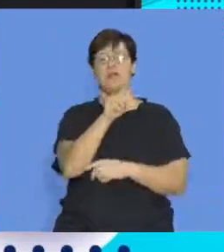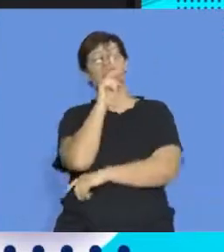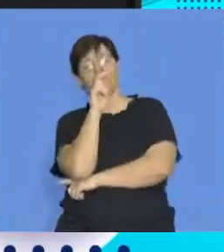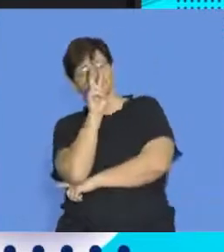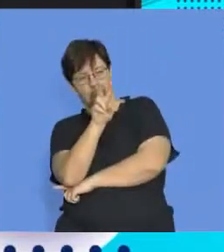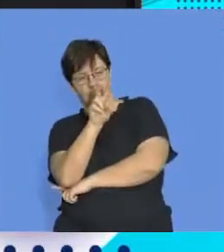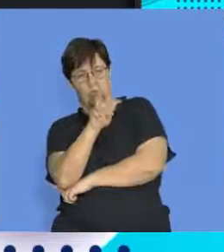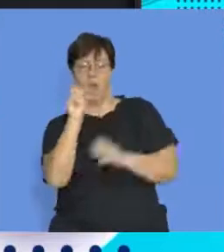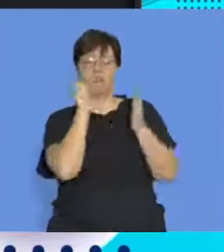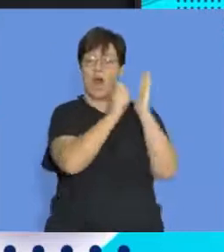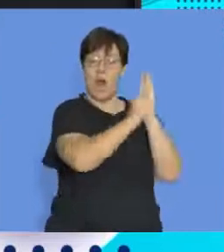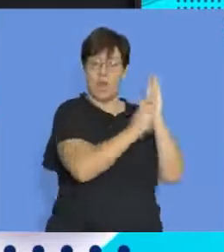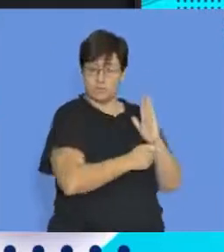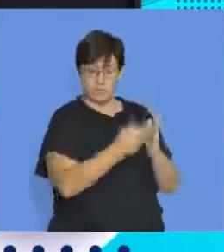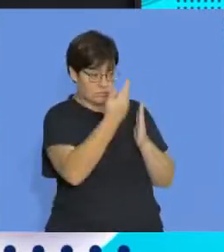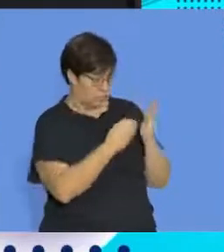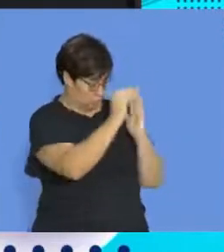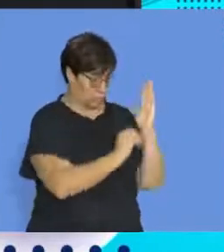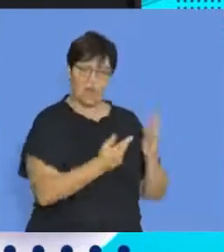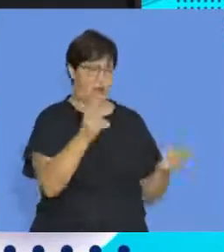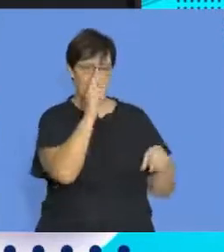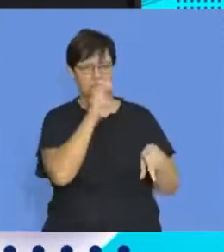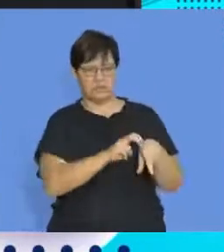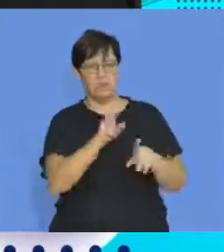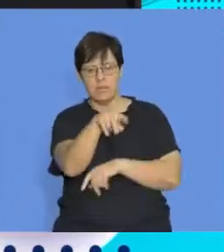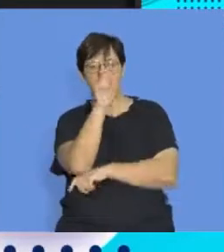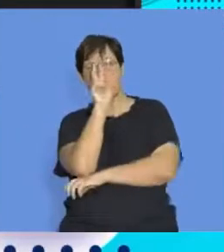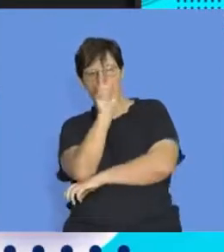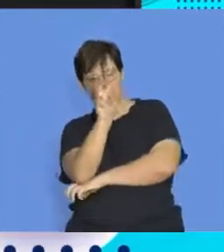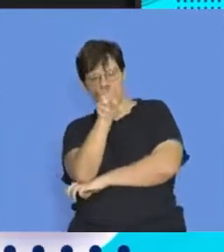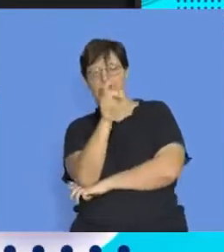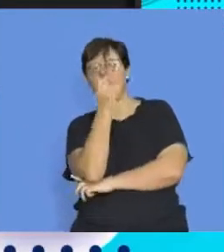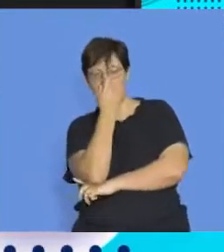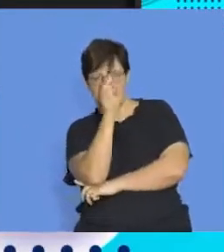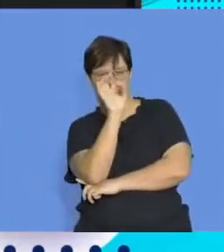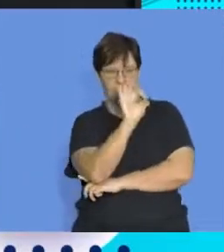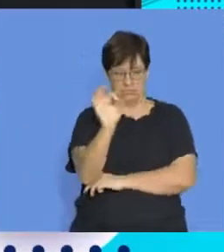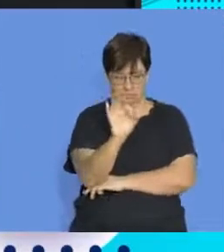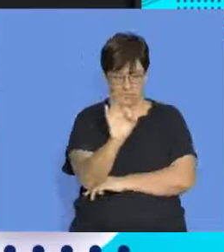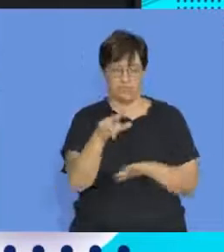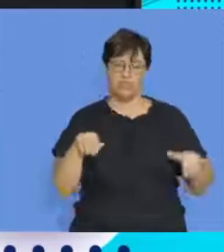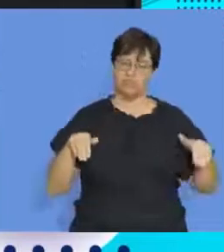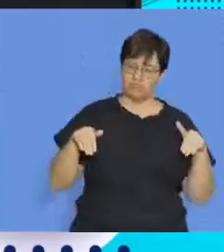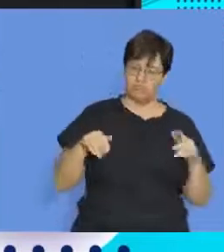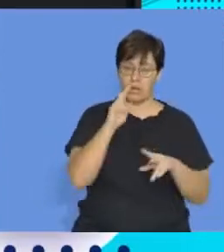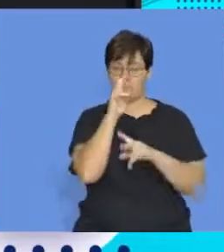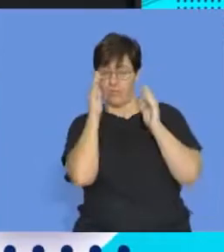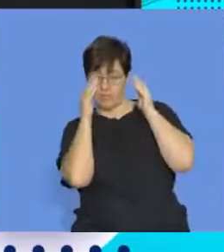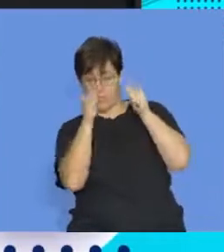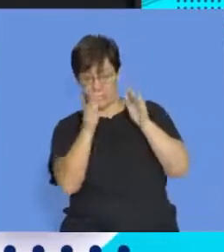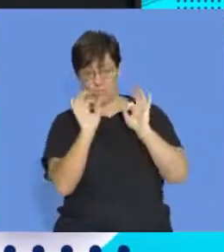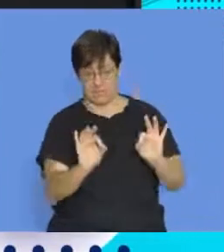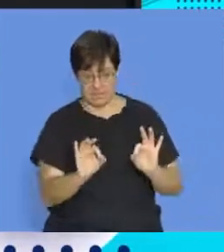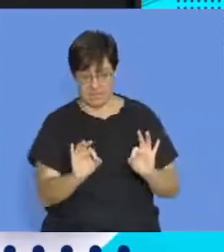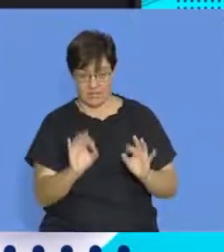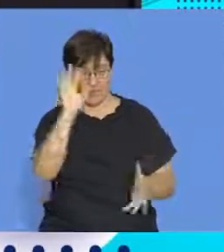but you don't really have to take this down. This is something you've done already. So sit back, pay attention